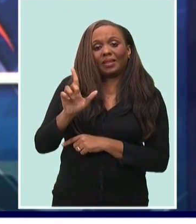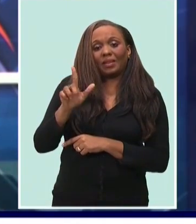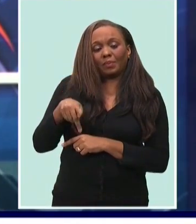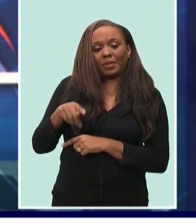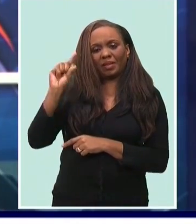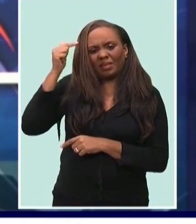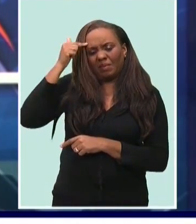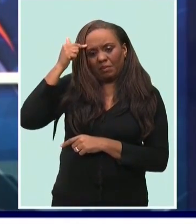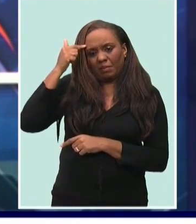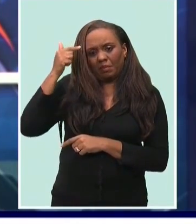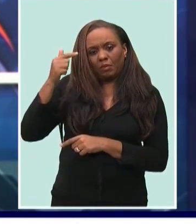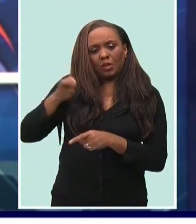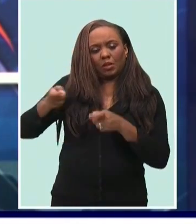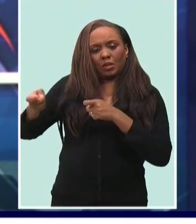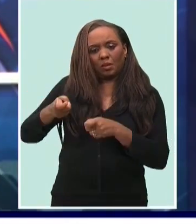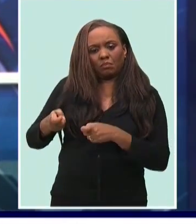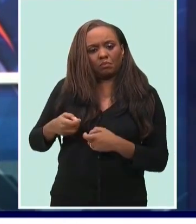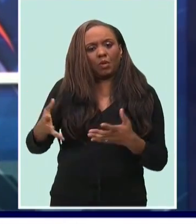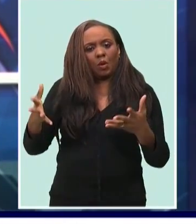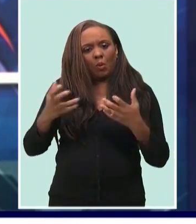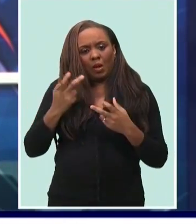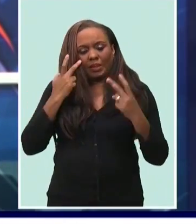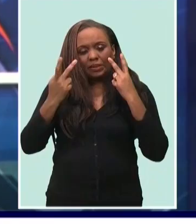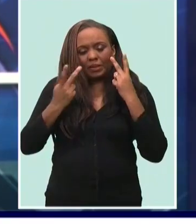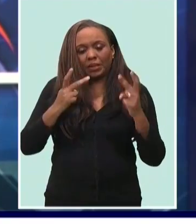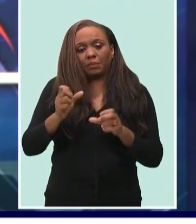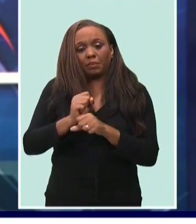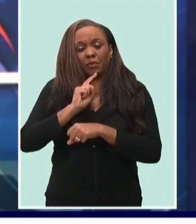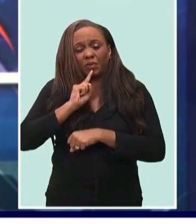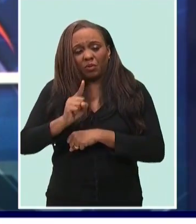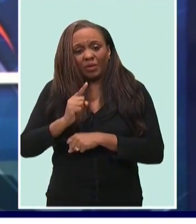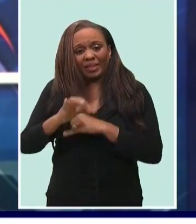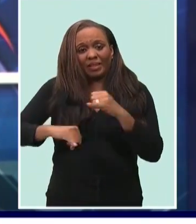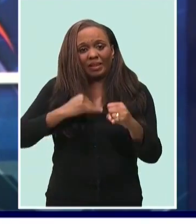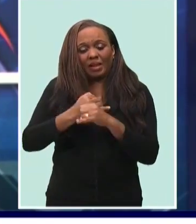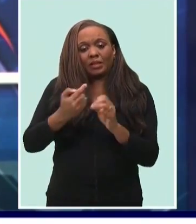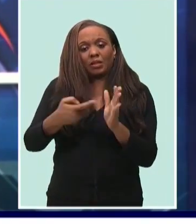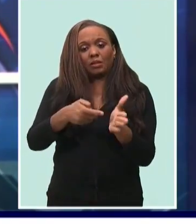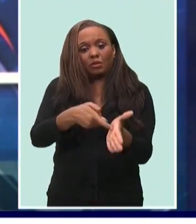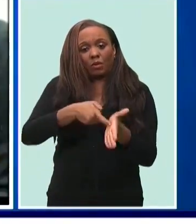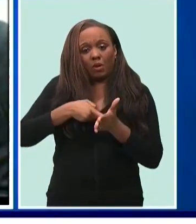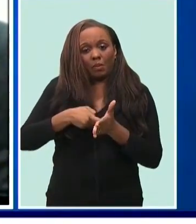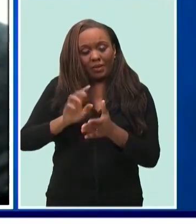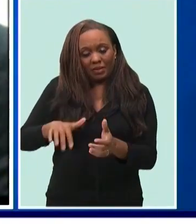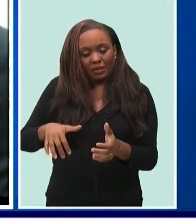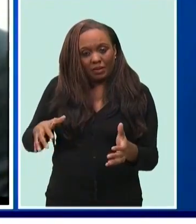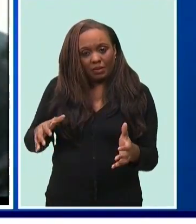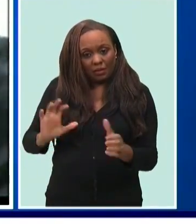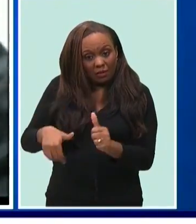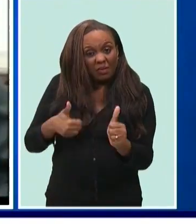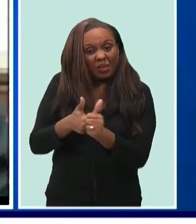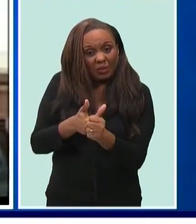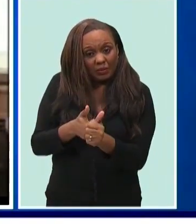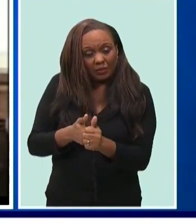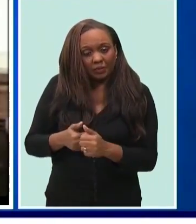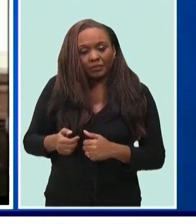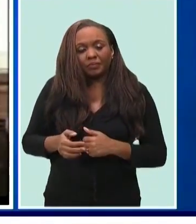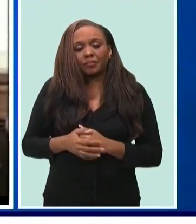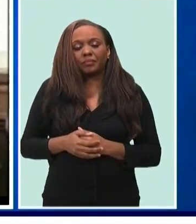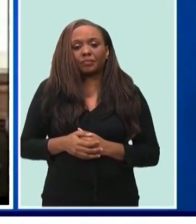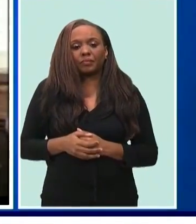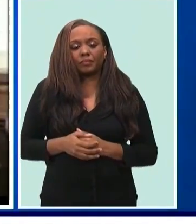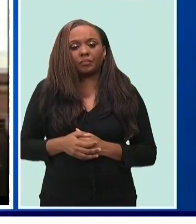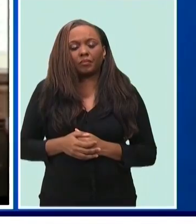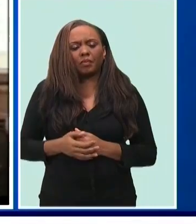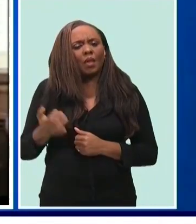of the government's obligations to satisfy international requirements. Passage of this piece of legislation